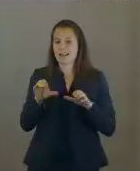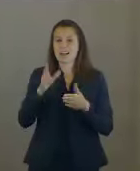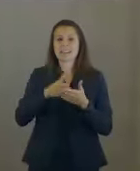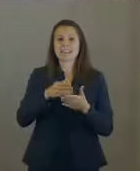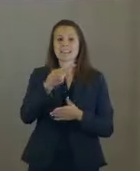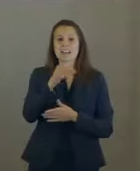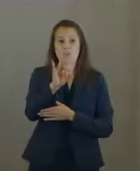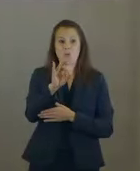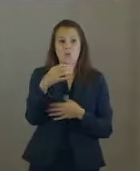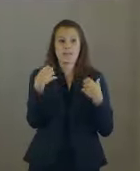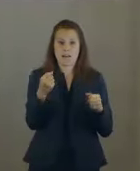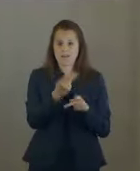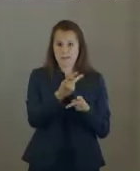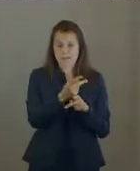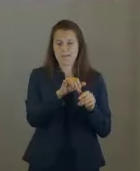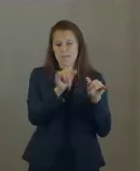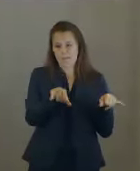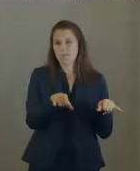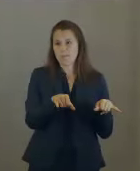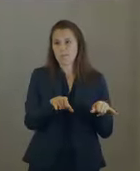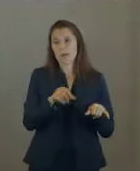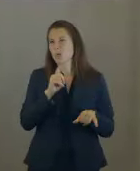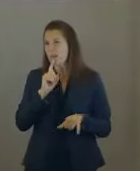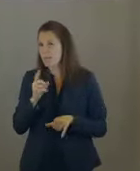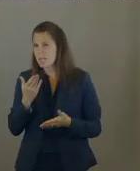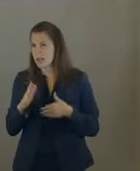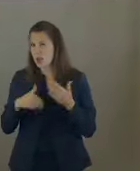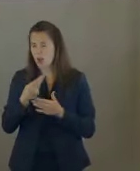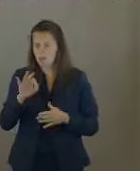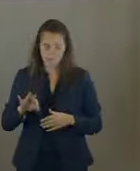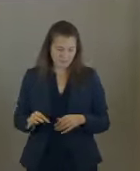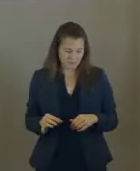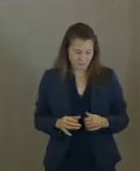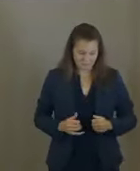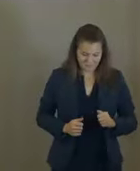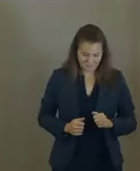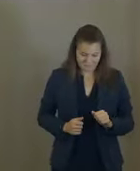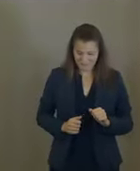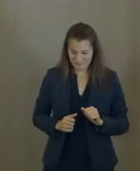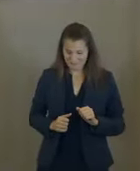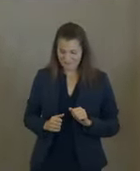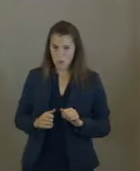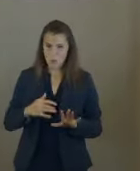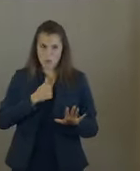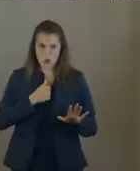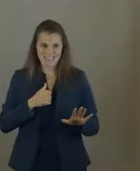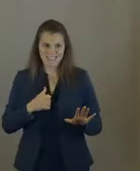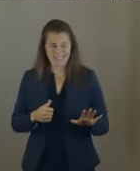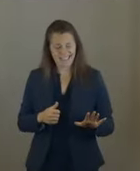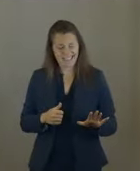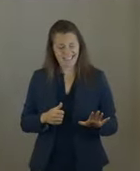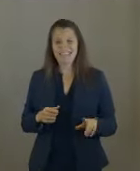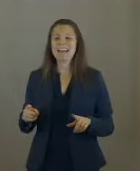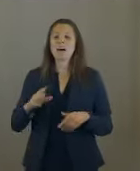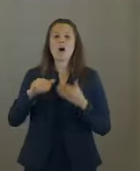the Henry Ford Health System. Actually, are they all Henry Ford? Looks like they're, if I did that or not. All